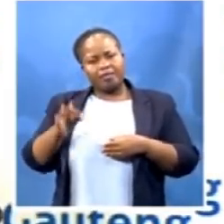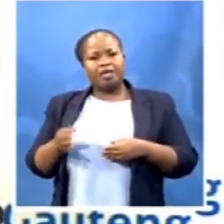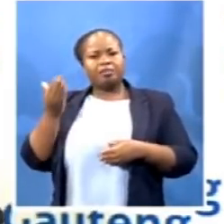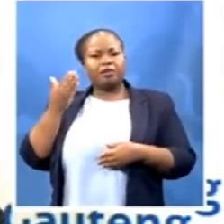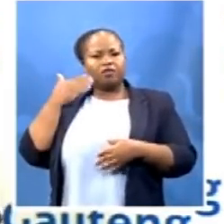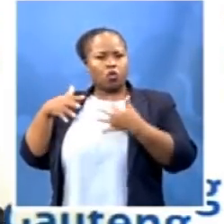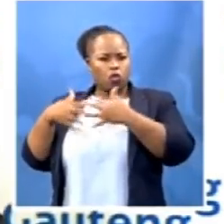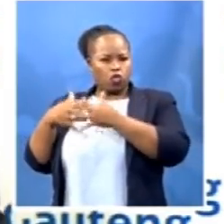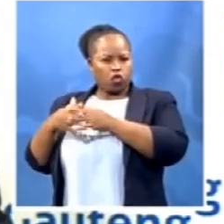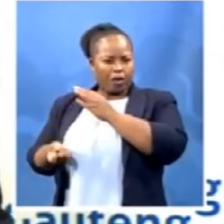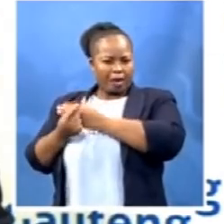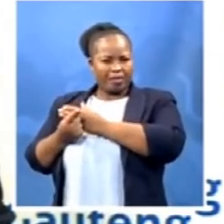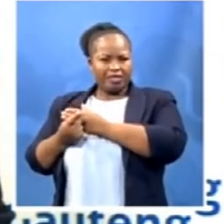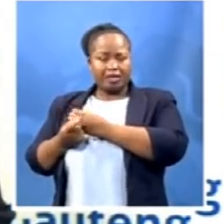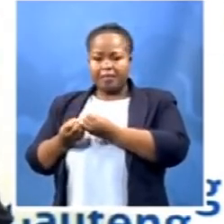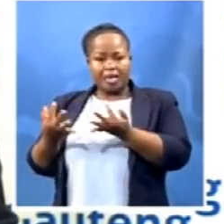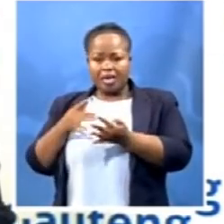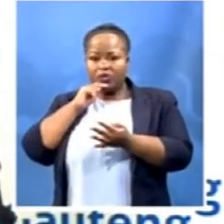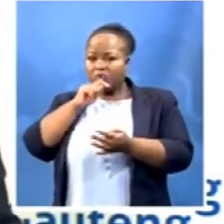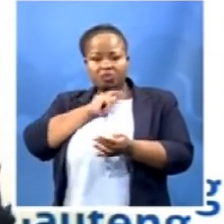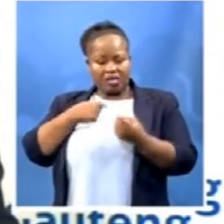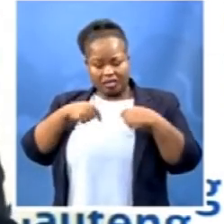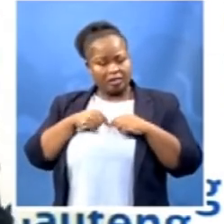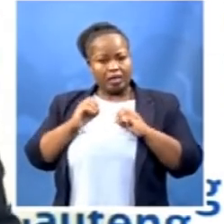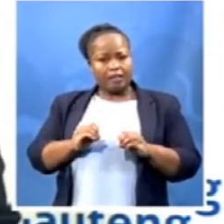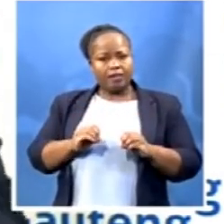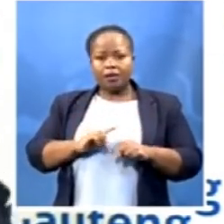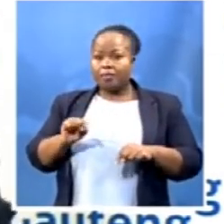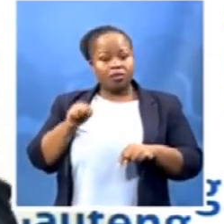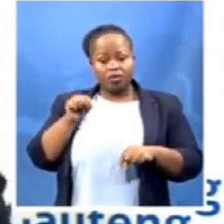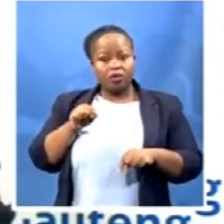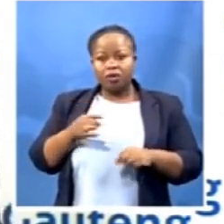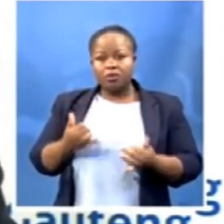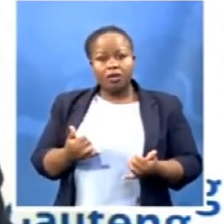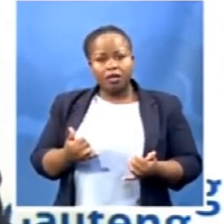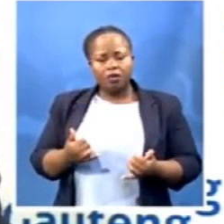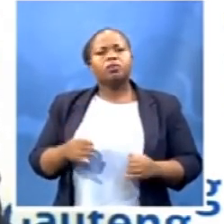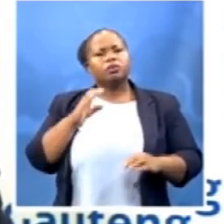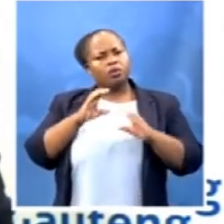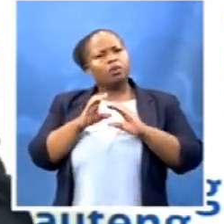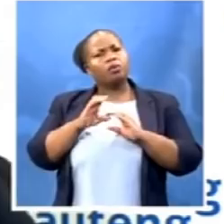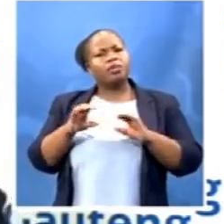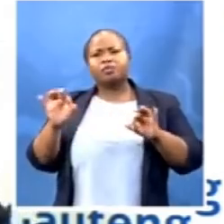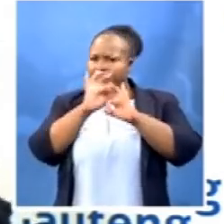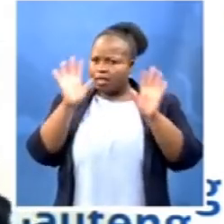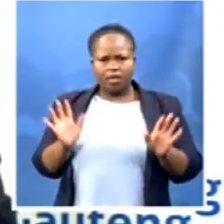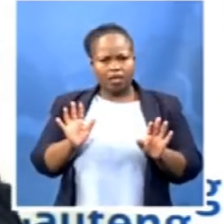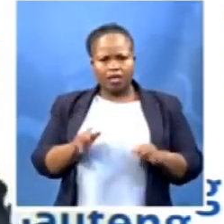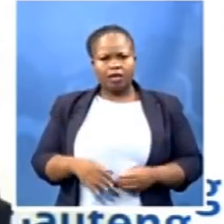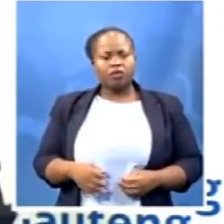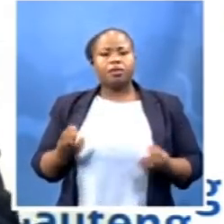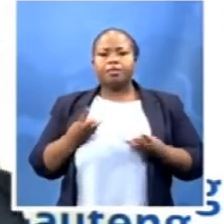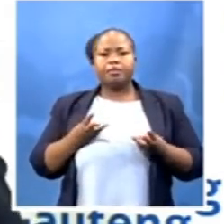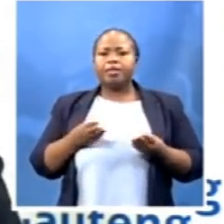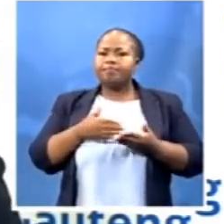issues. On this one, let's communicate the message that's clear. No one is going to be evicted. But the second message